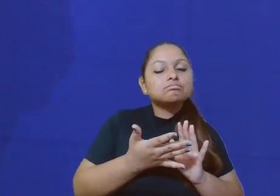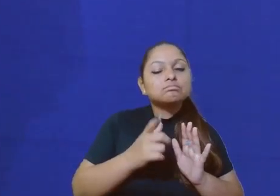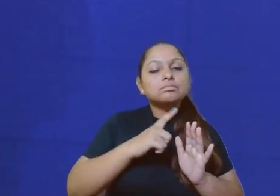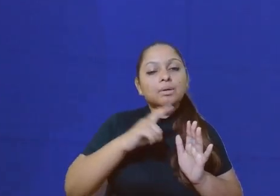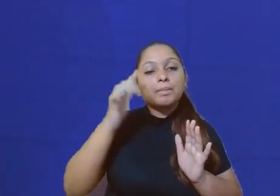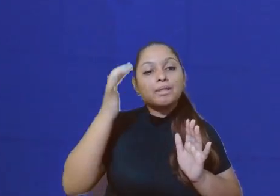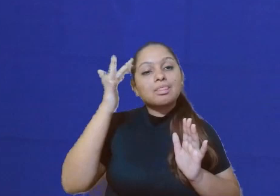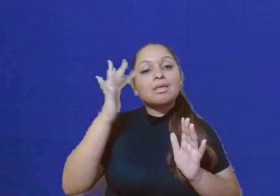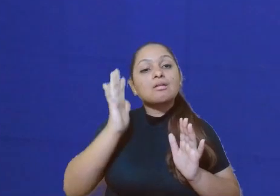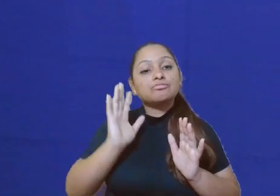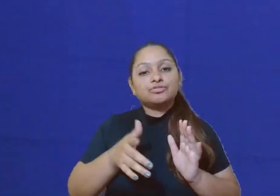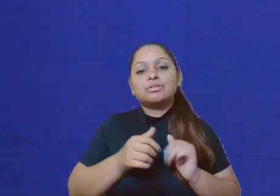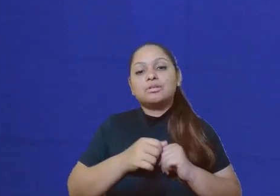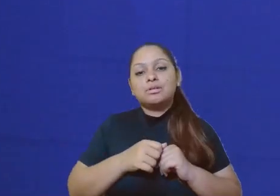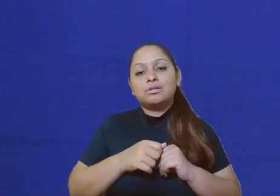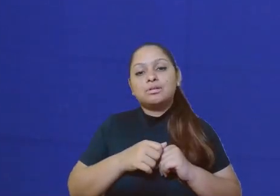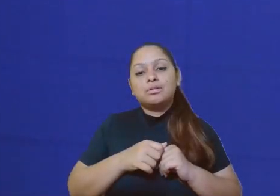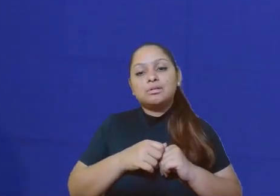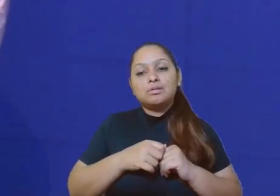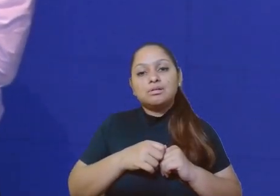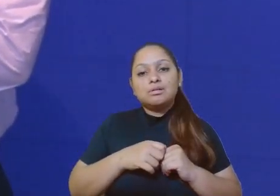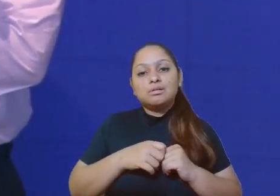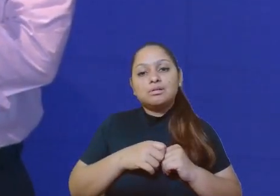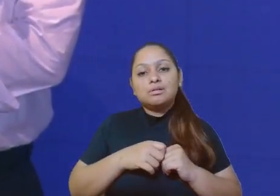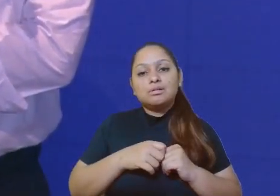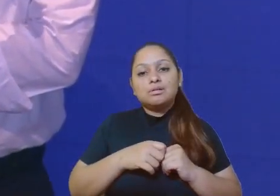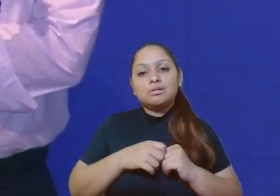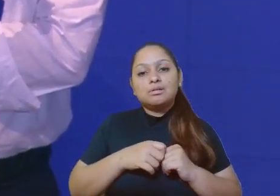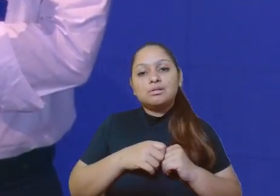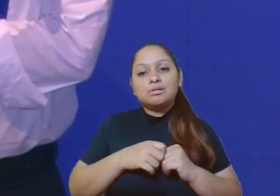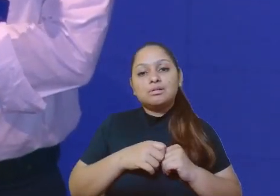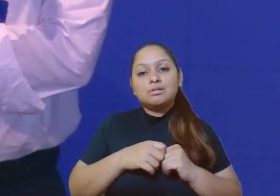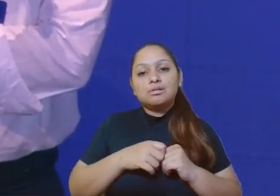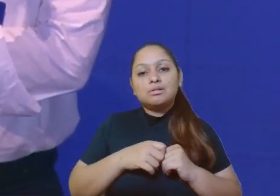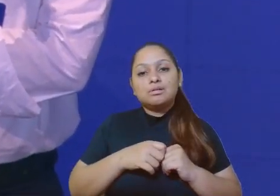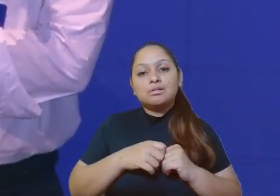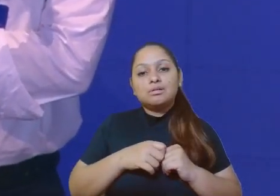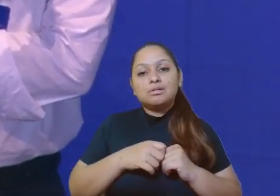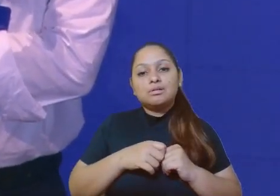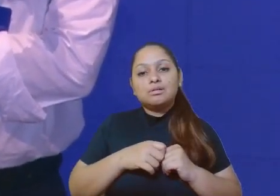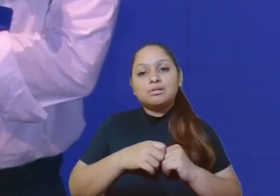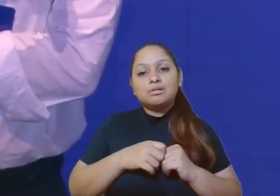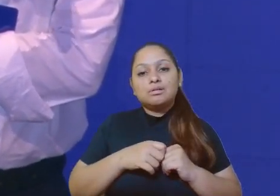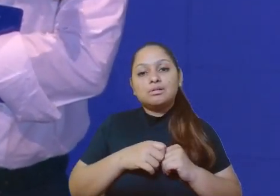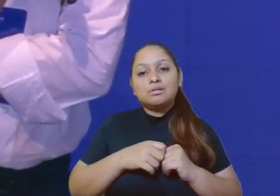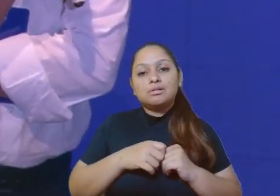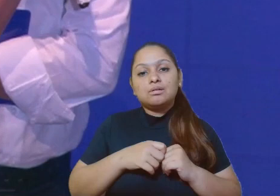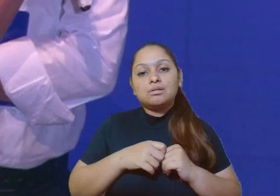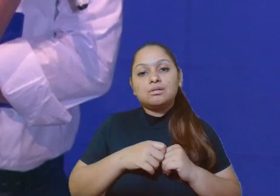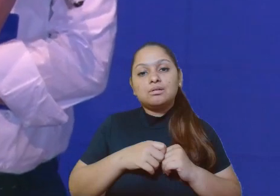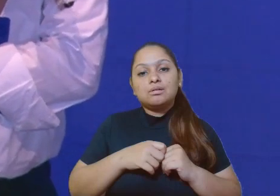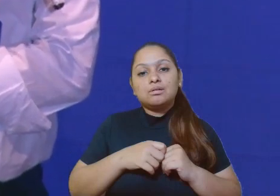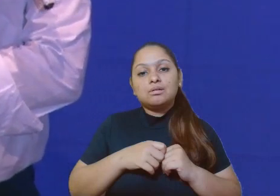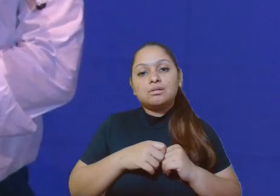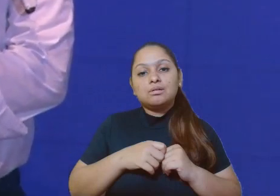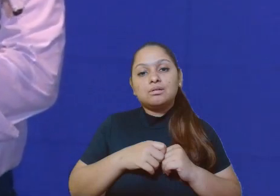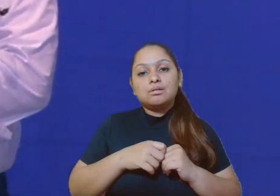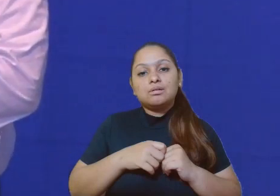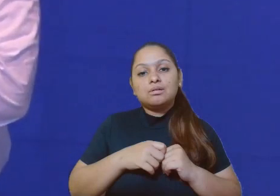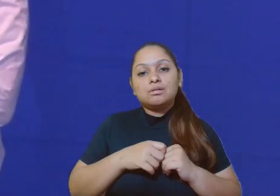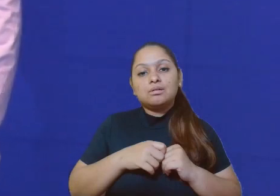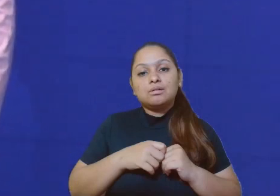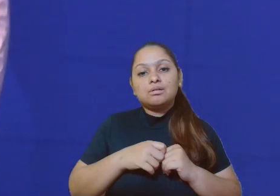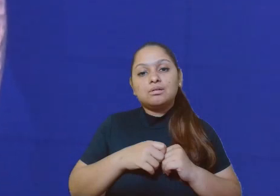Naturally, you're going to get into projects that you observe that they don't have